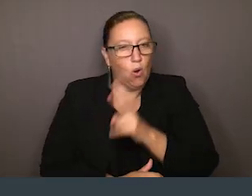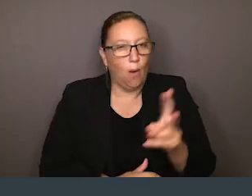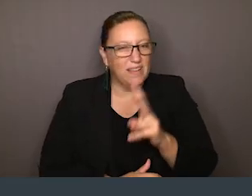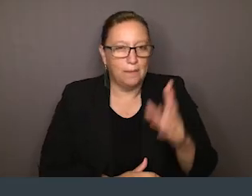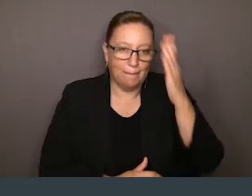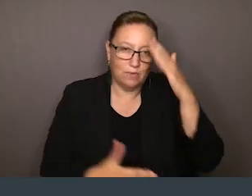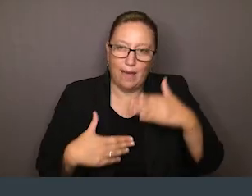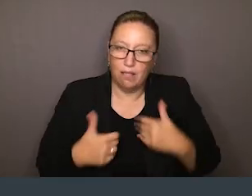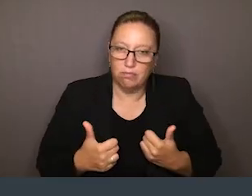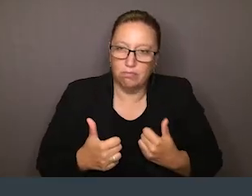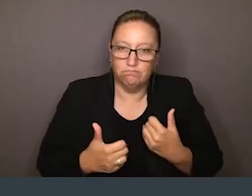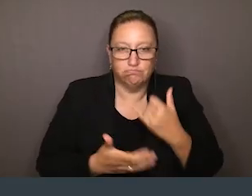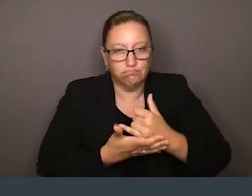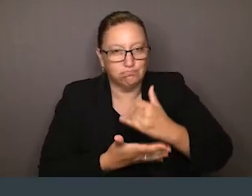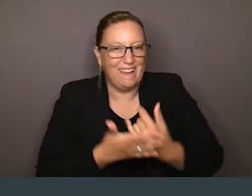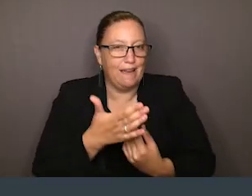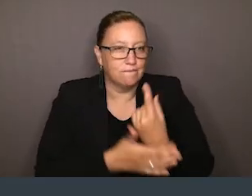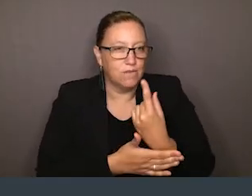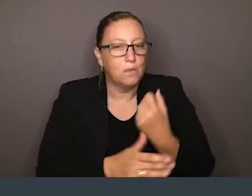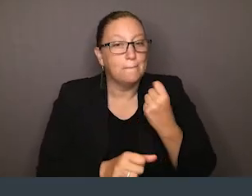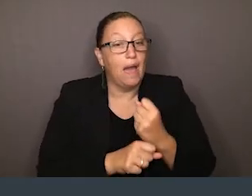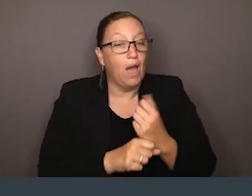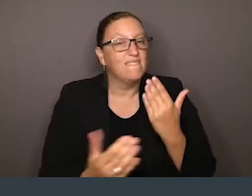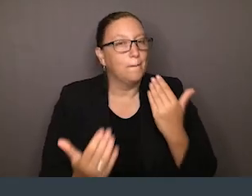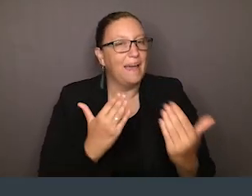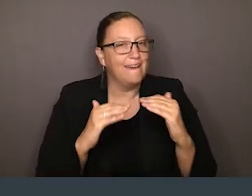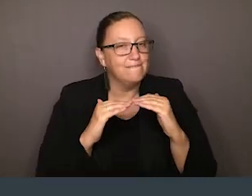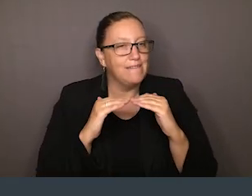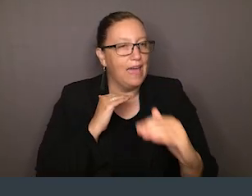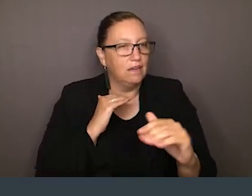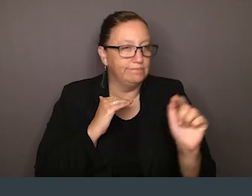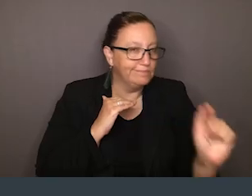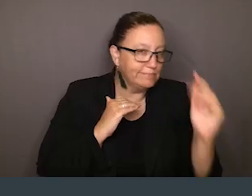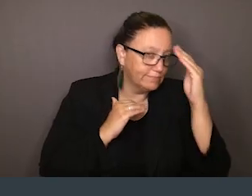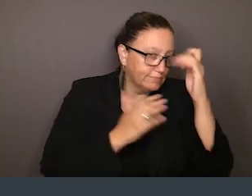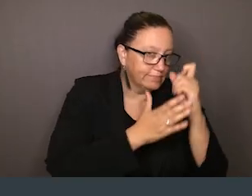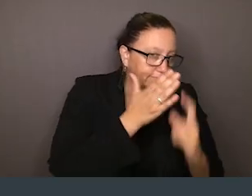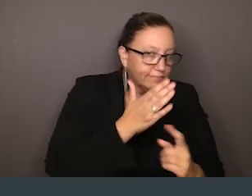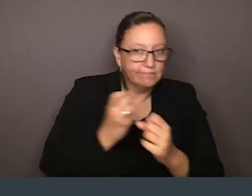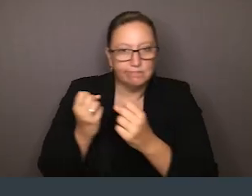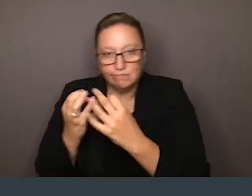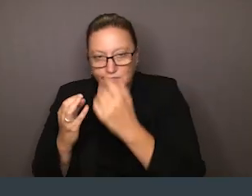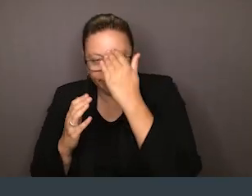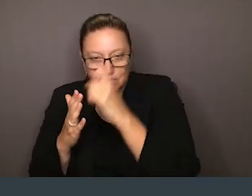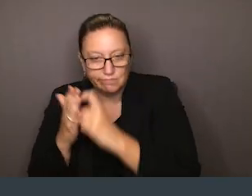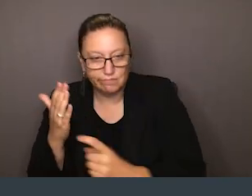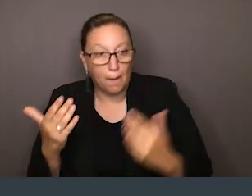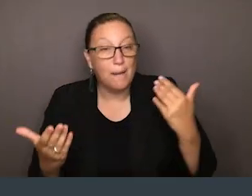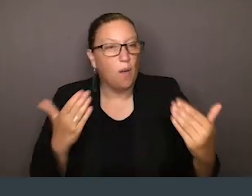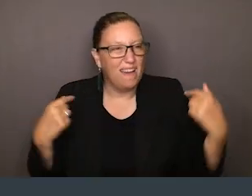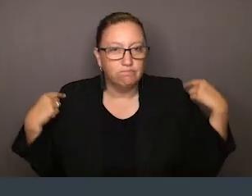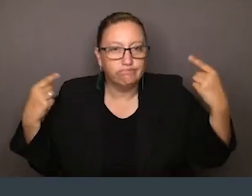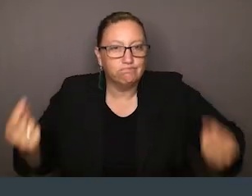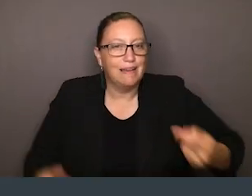are and to make fair comparisons to people without intellectual disability over a long 17-year observation period. So that was our